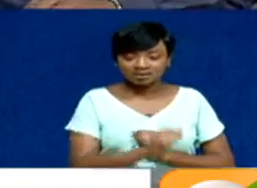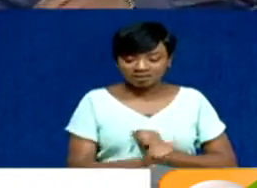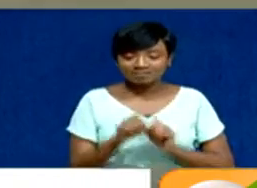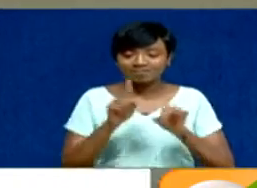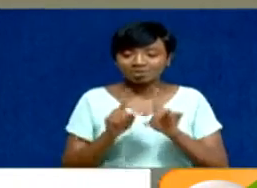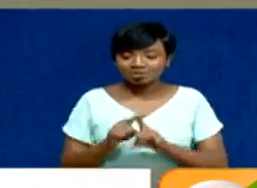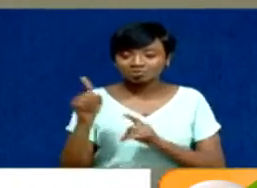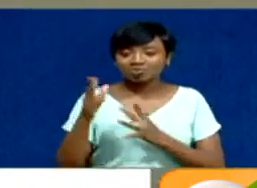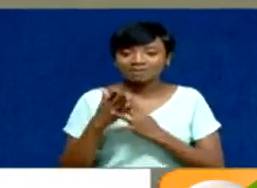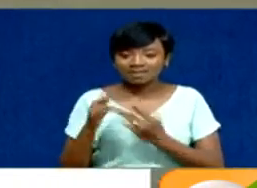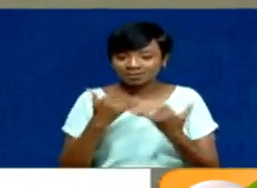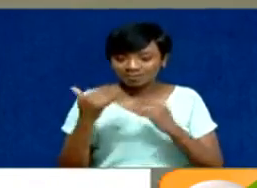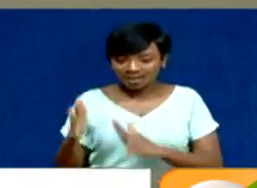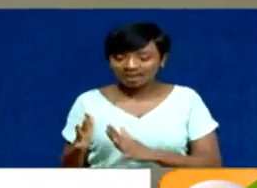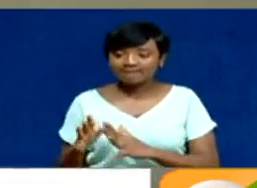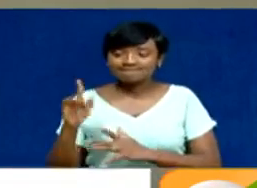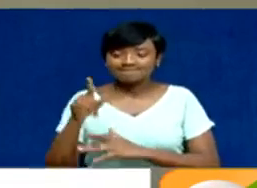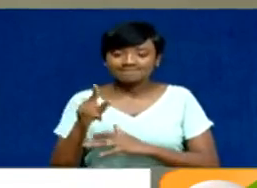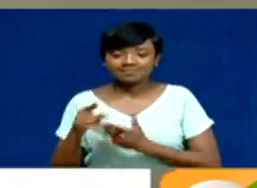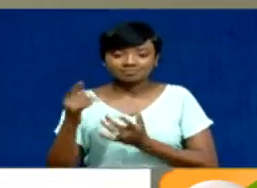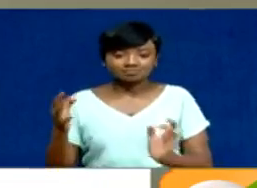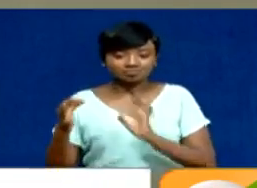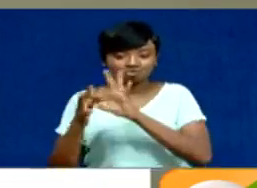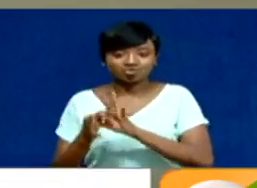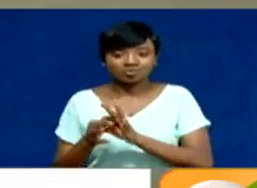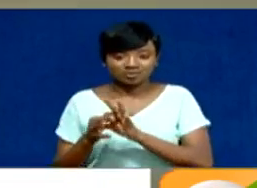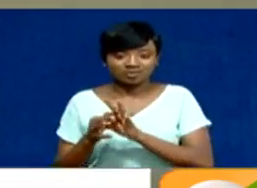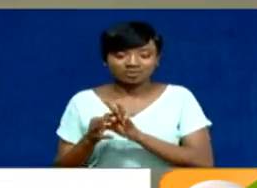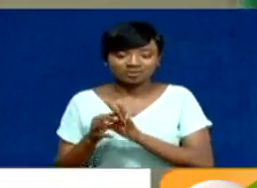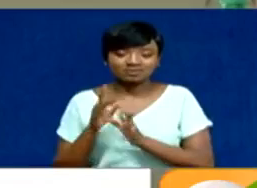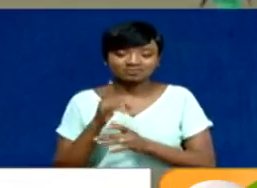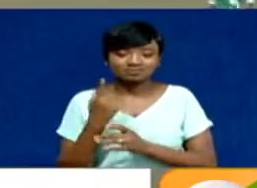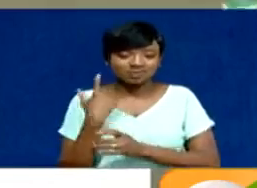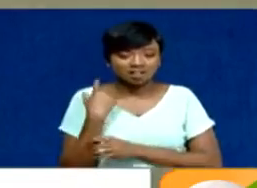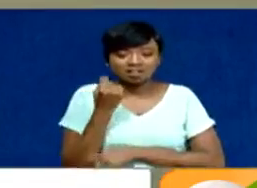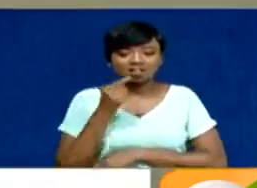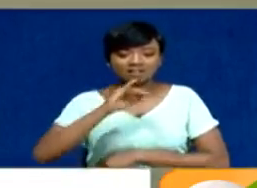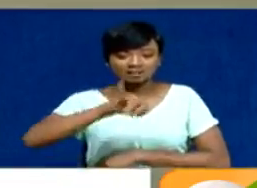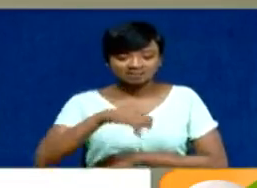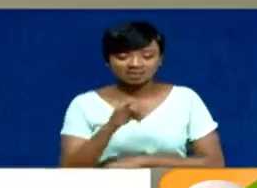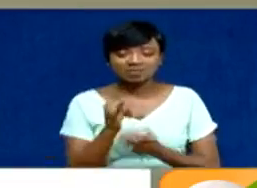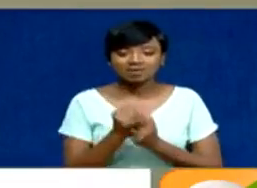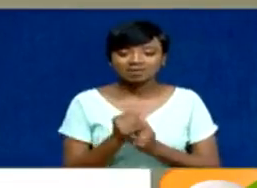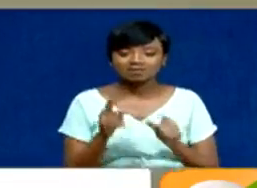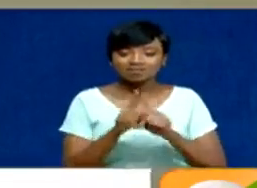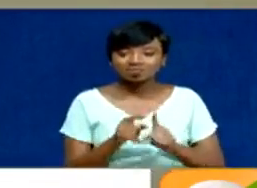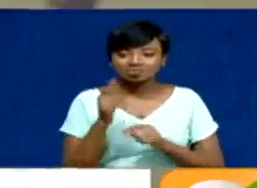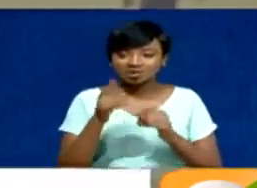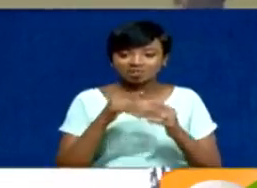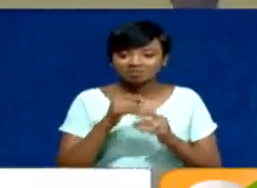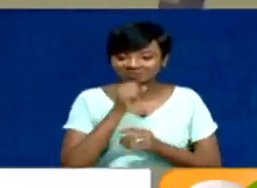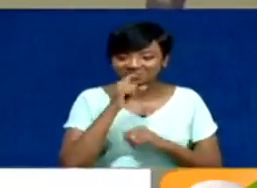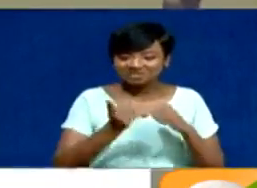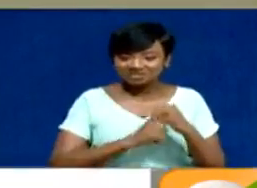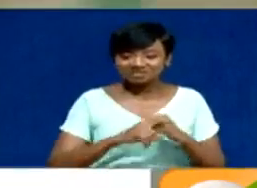Mahia midfielder Francis Kahata, who signed for the law enforcers in January, was on target in the 56th minute